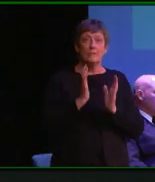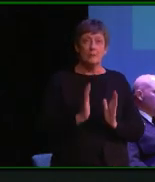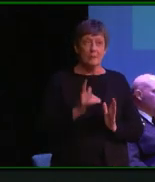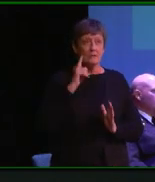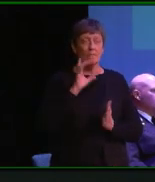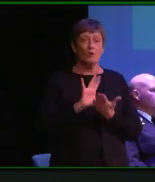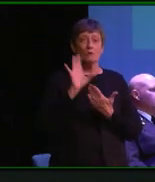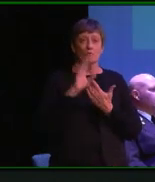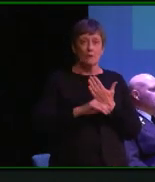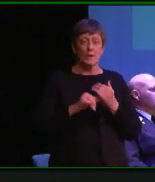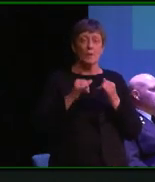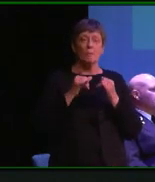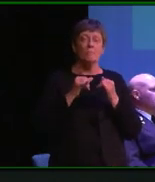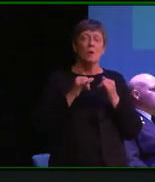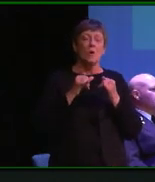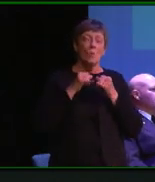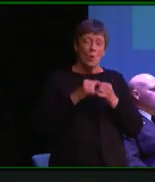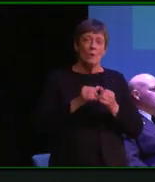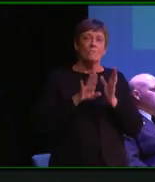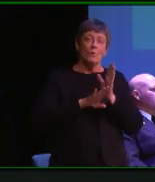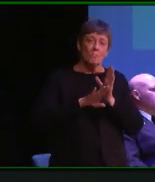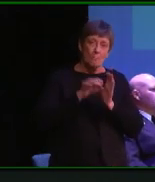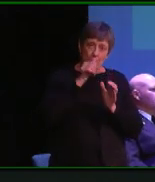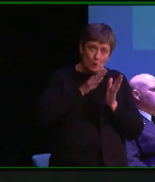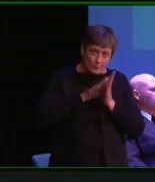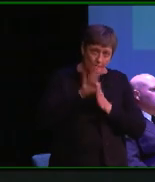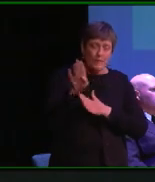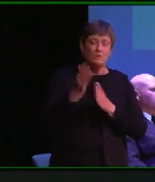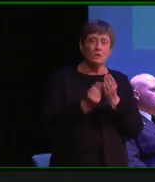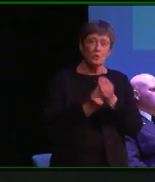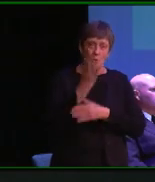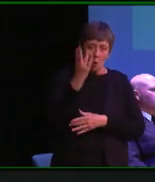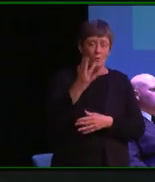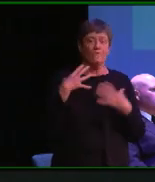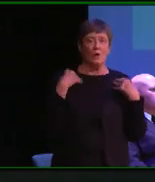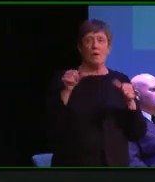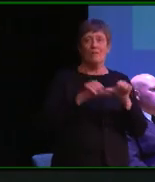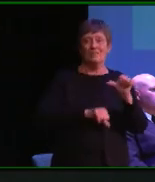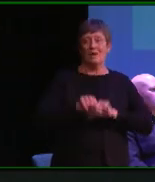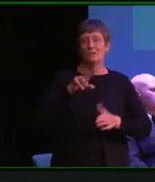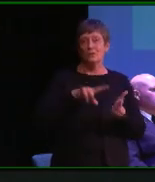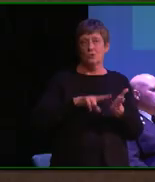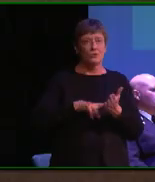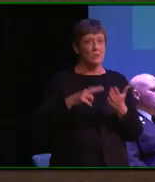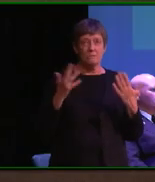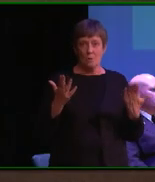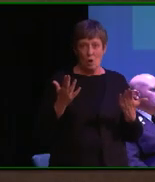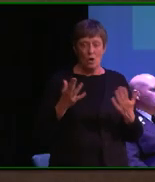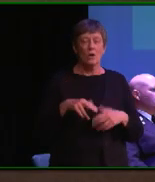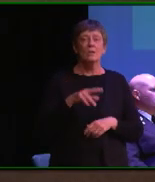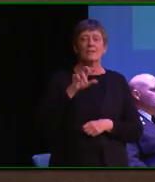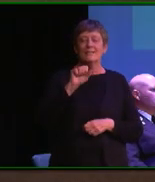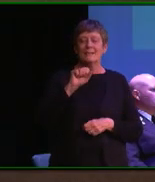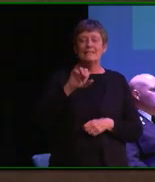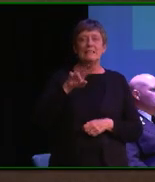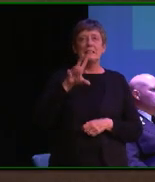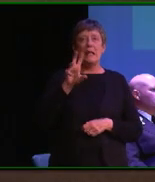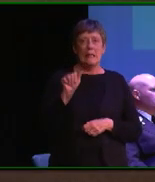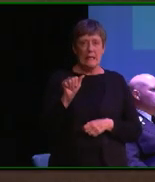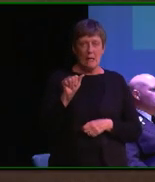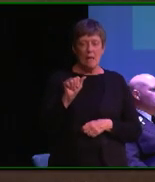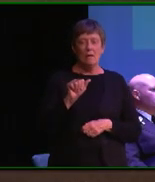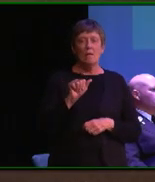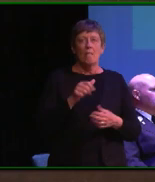Curriculum Award for Perseverance and Growth for Health Sciences and Nursing are Celia Hiller,